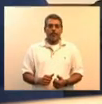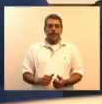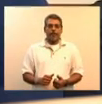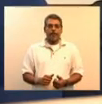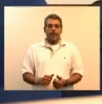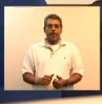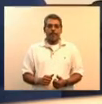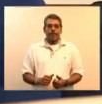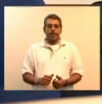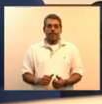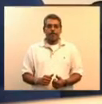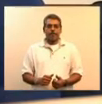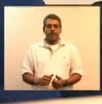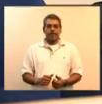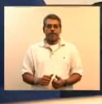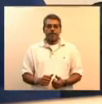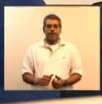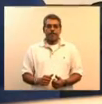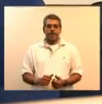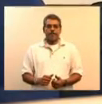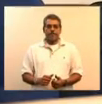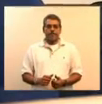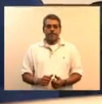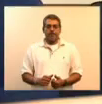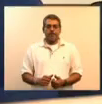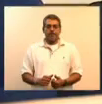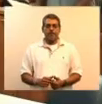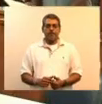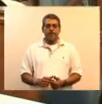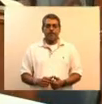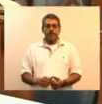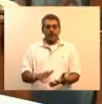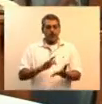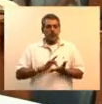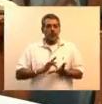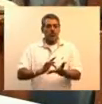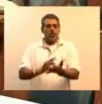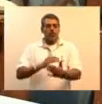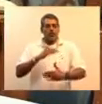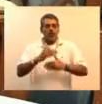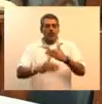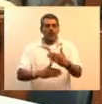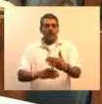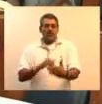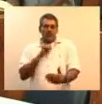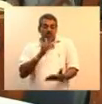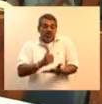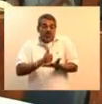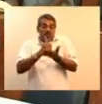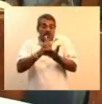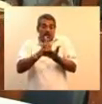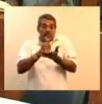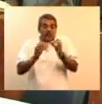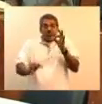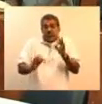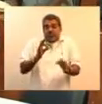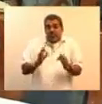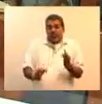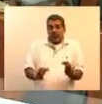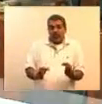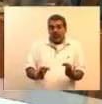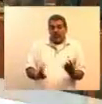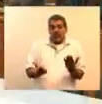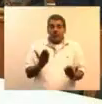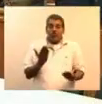to savings in time and money for the parties. If mediation is unsuccessful at resolving